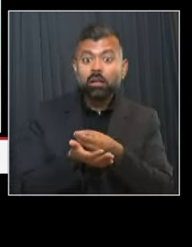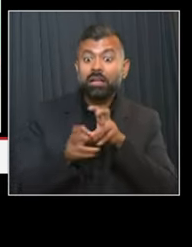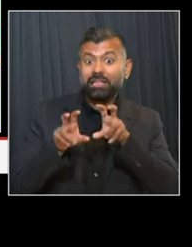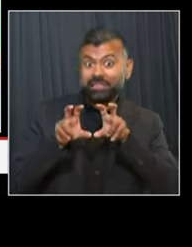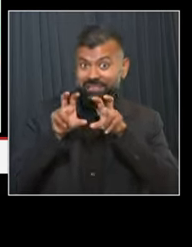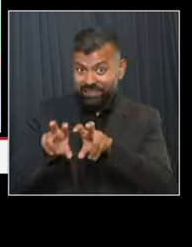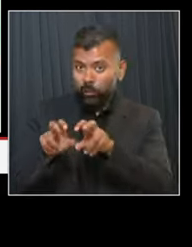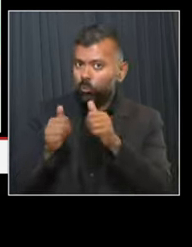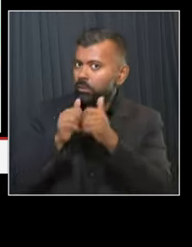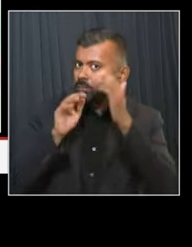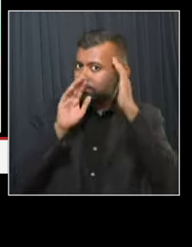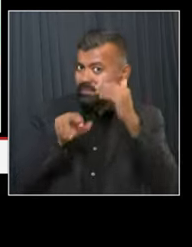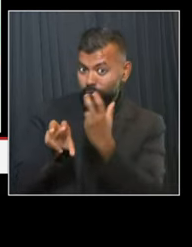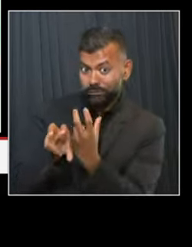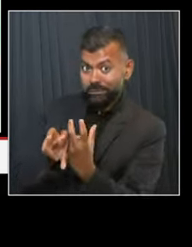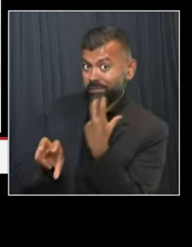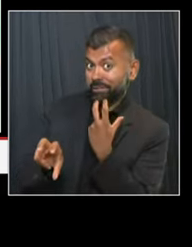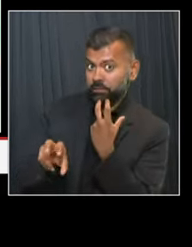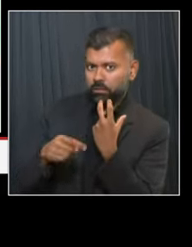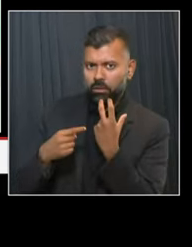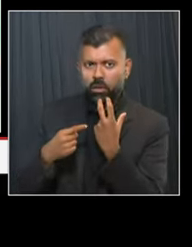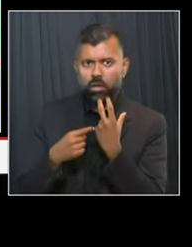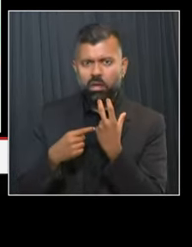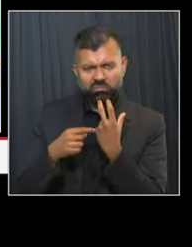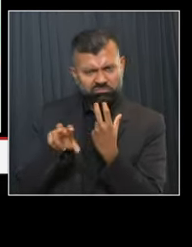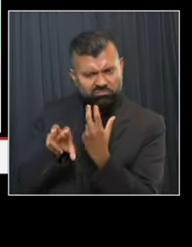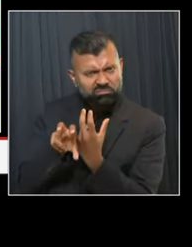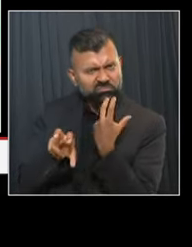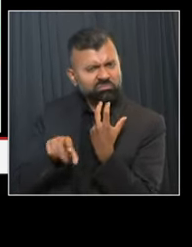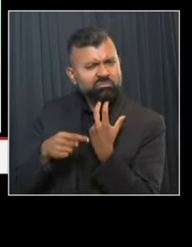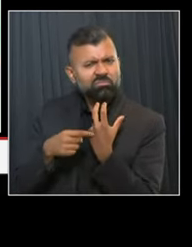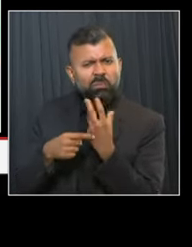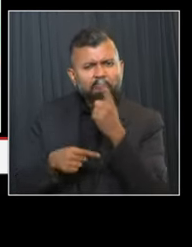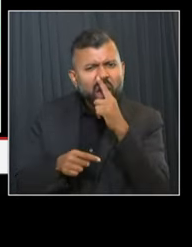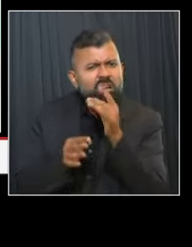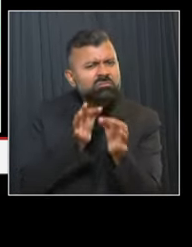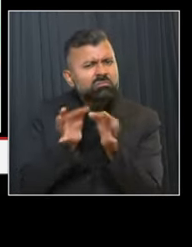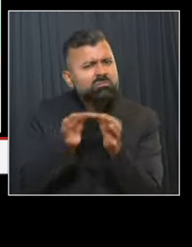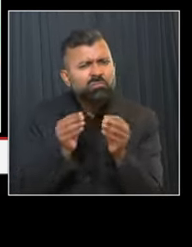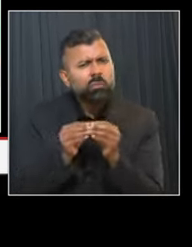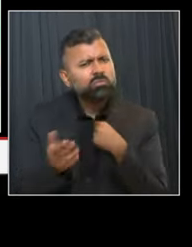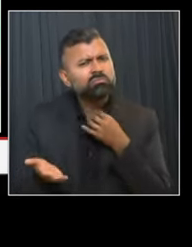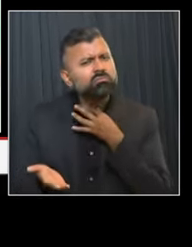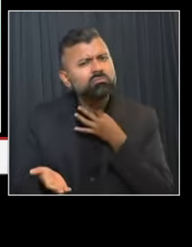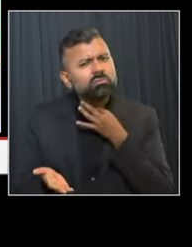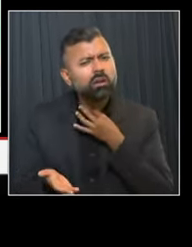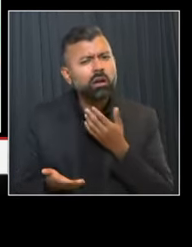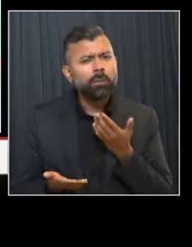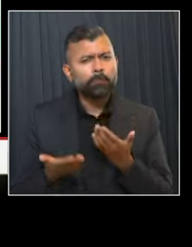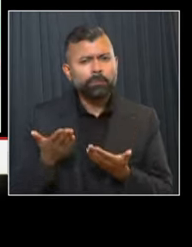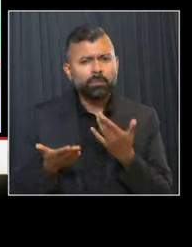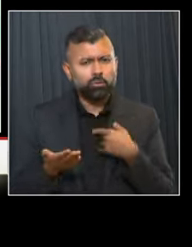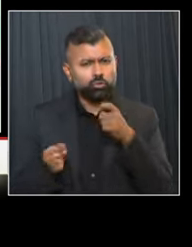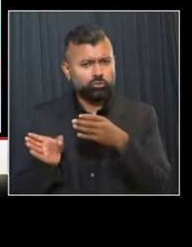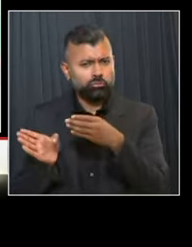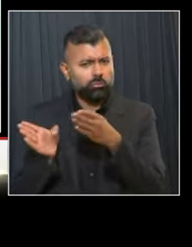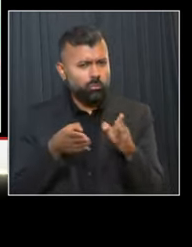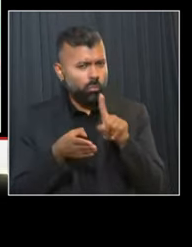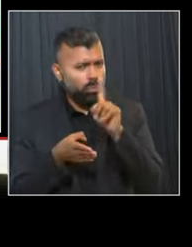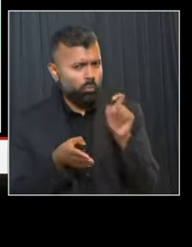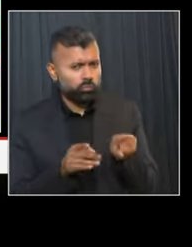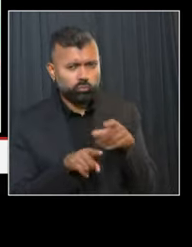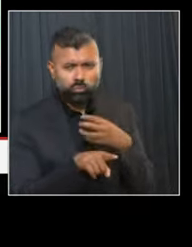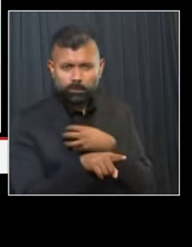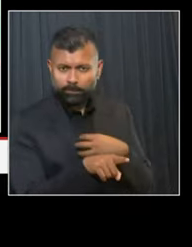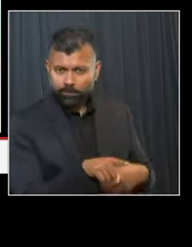preparation, if any, you're looking to have, and I guess that's more so for the mayor, with our school communities, given that there's likely to